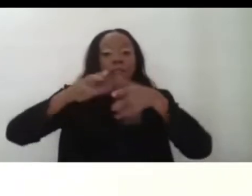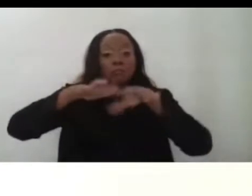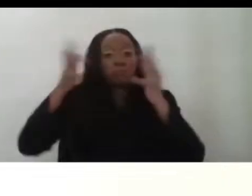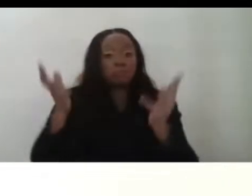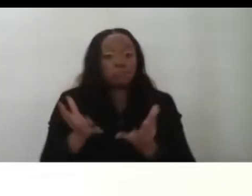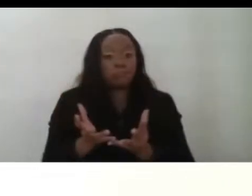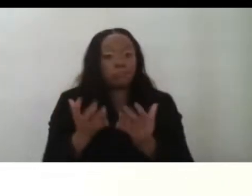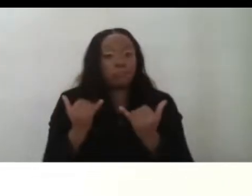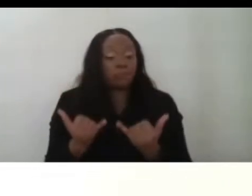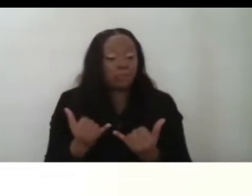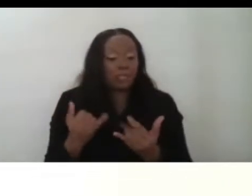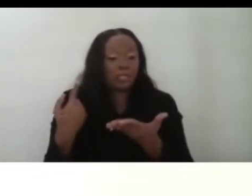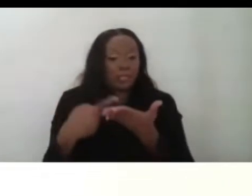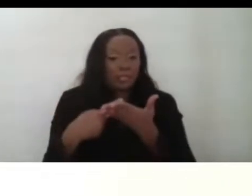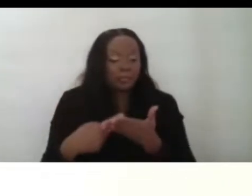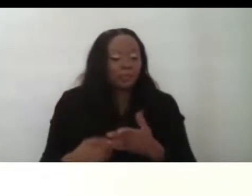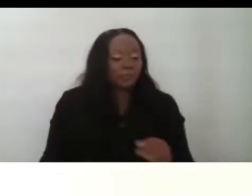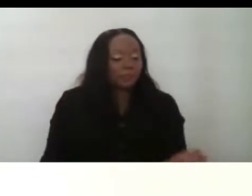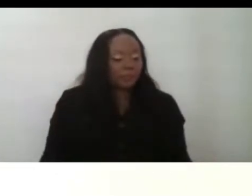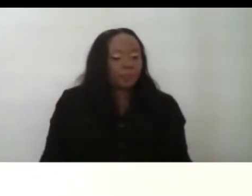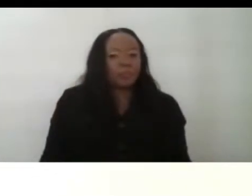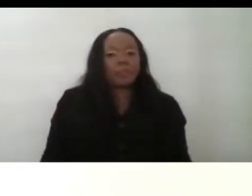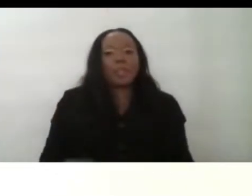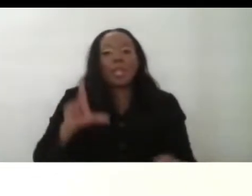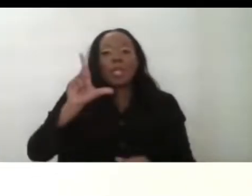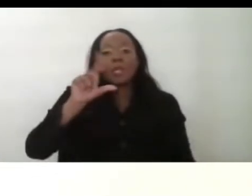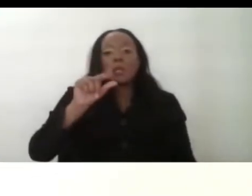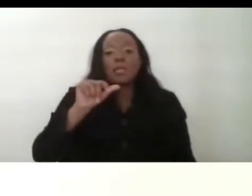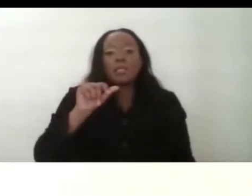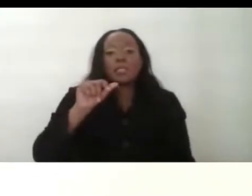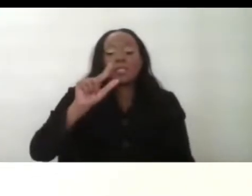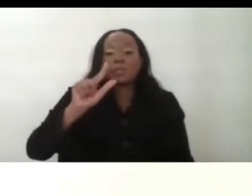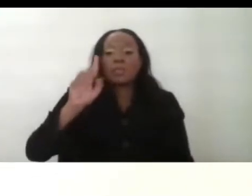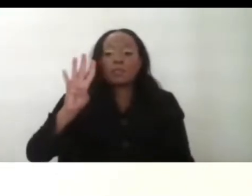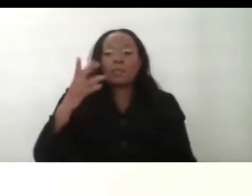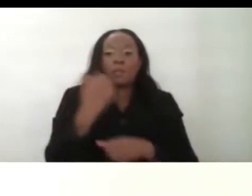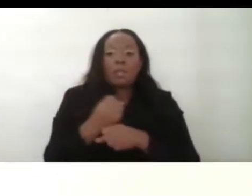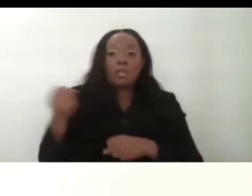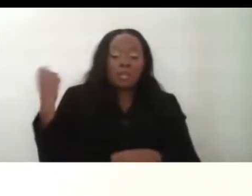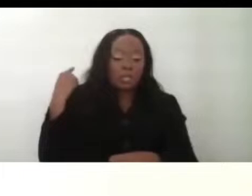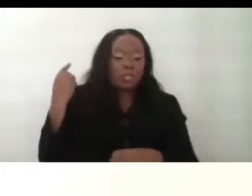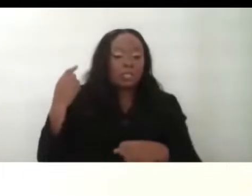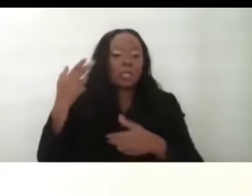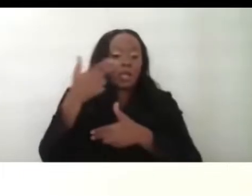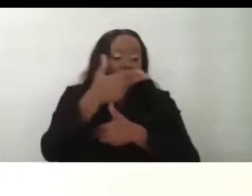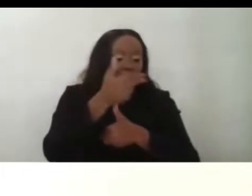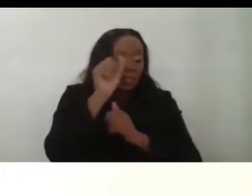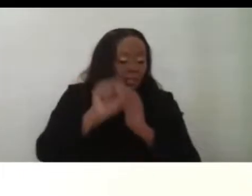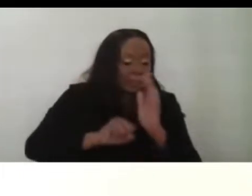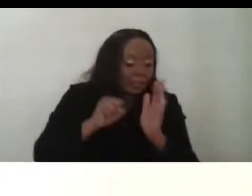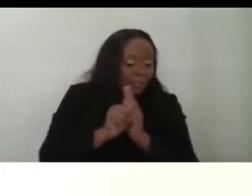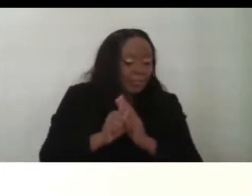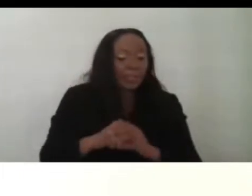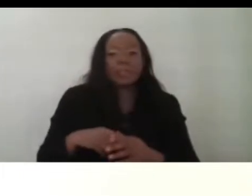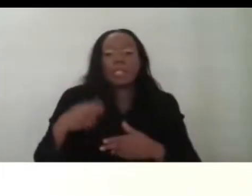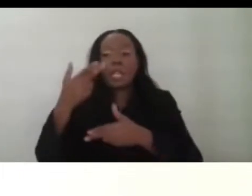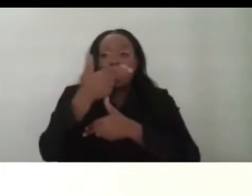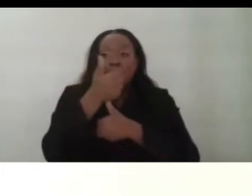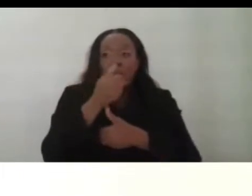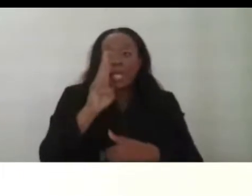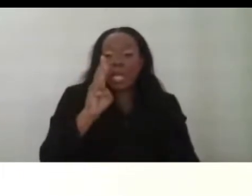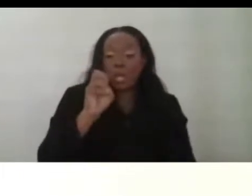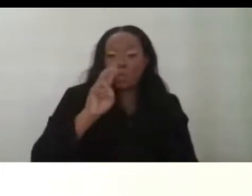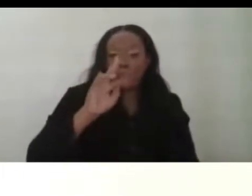here today. We're going to talk about the 2024 season recap, statistics, and obviously Hurricane Beryl. That was major for us last